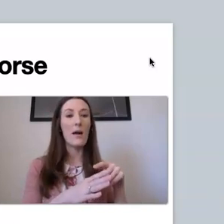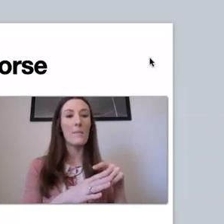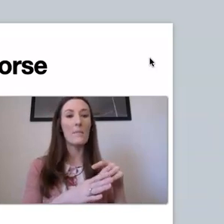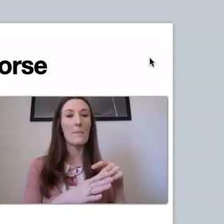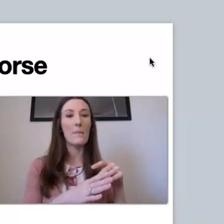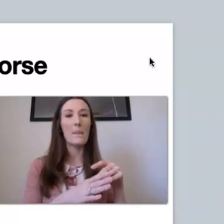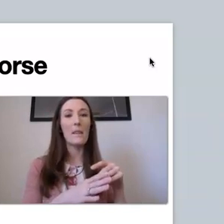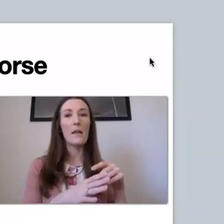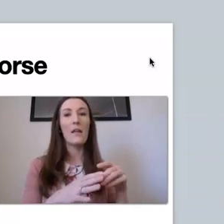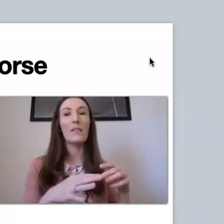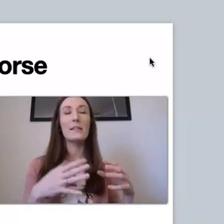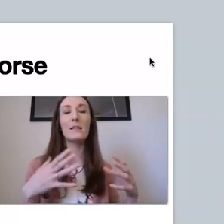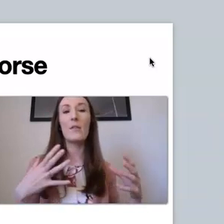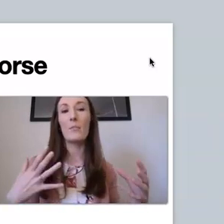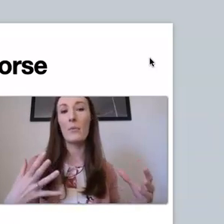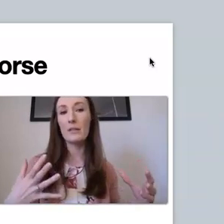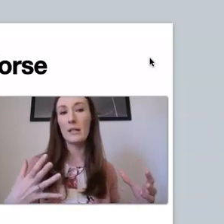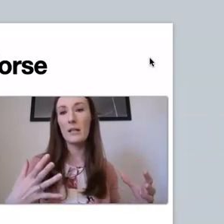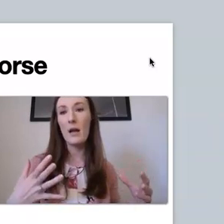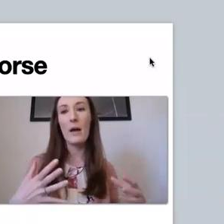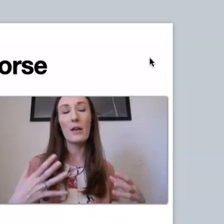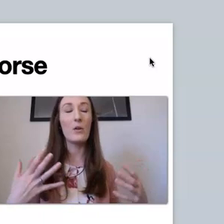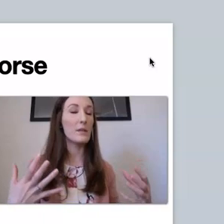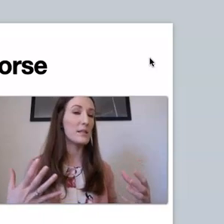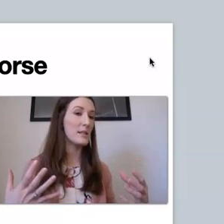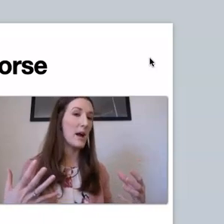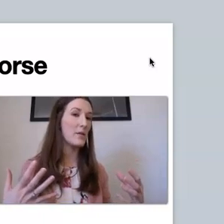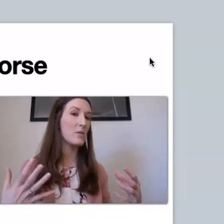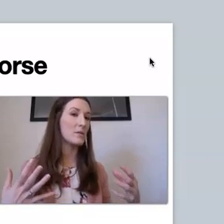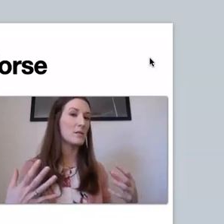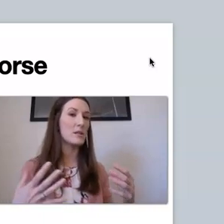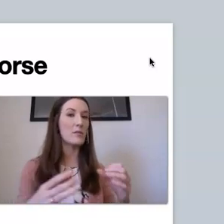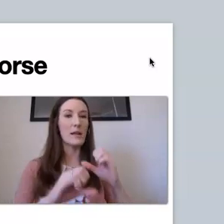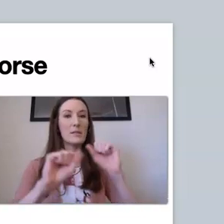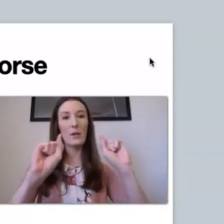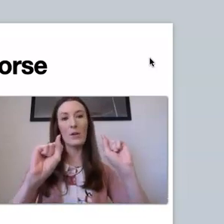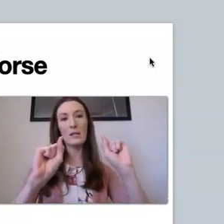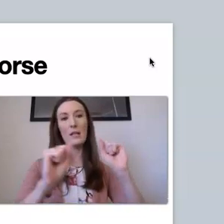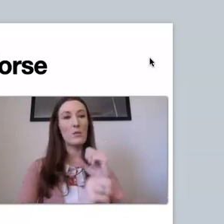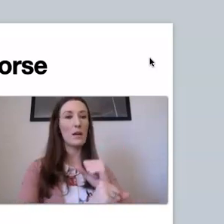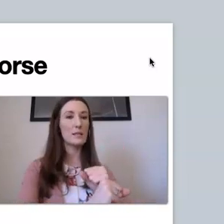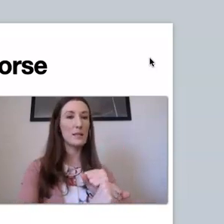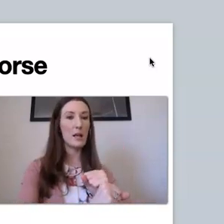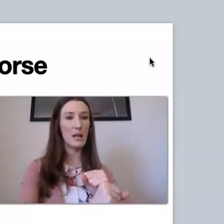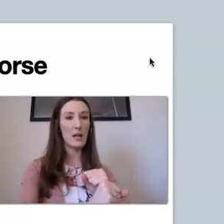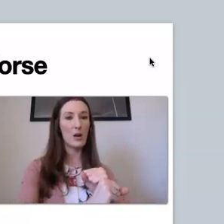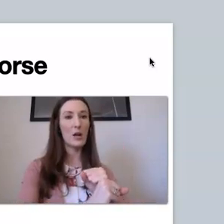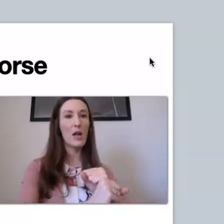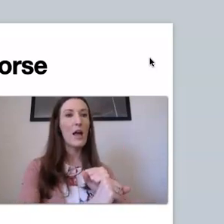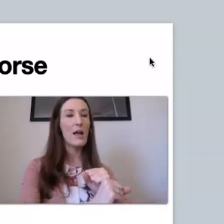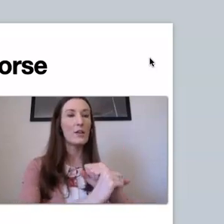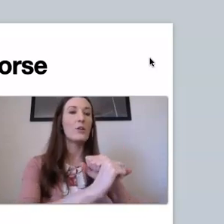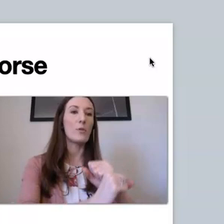to, this is how the book sets it up. I know this isn't how you hold on to the reins, but you're going to do two S's and